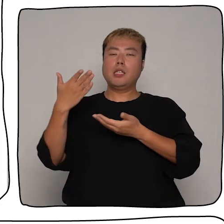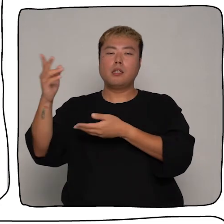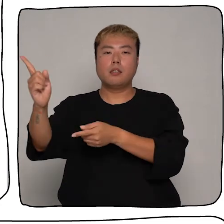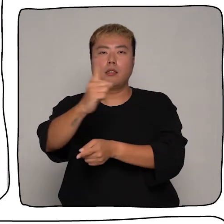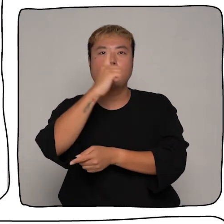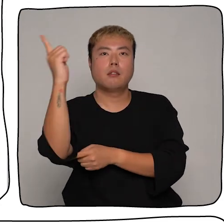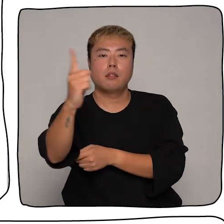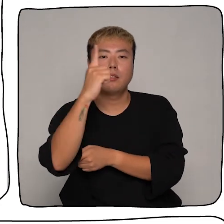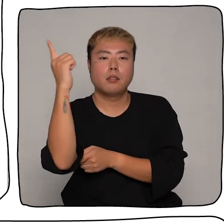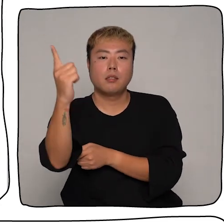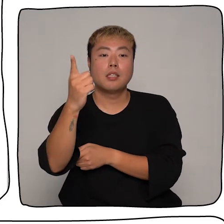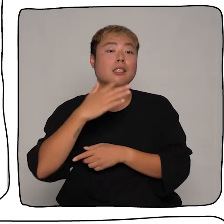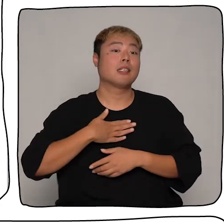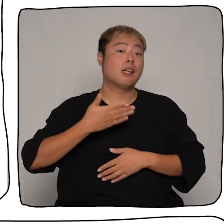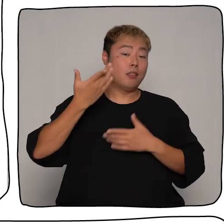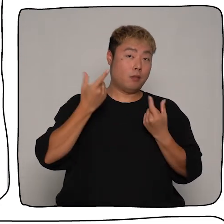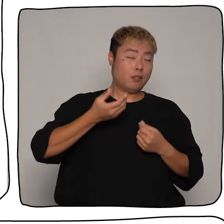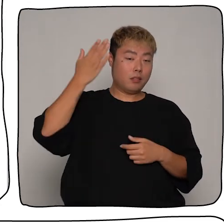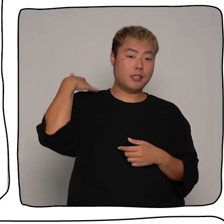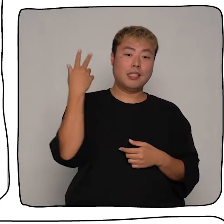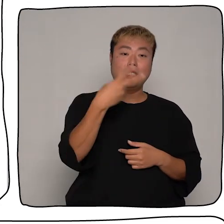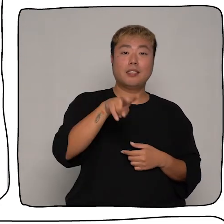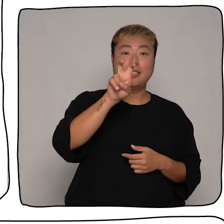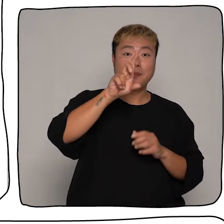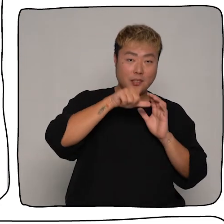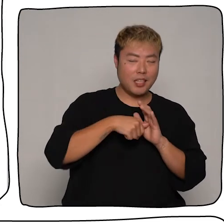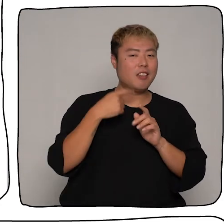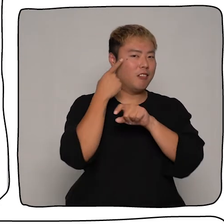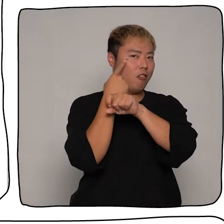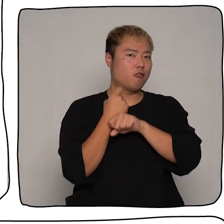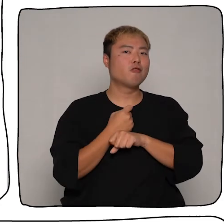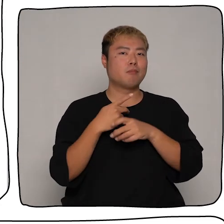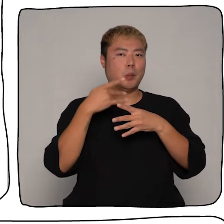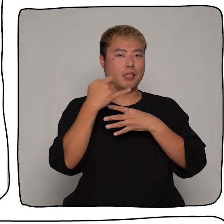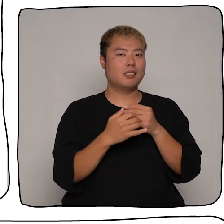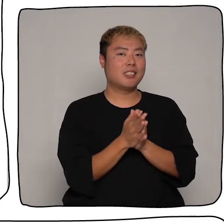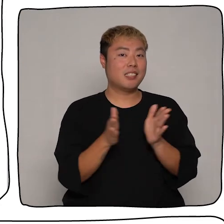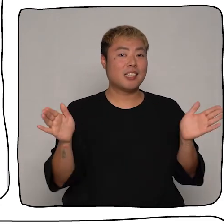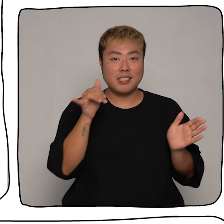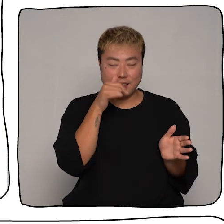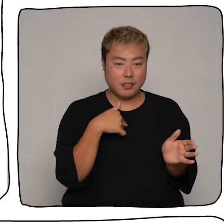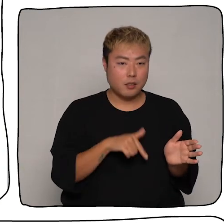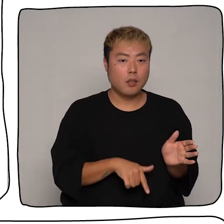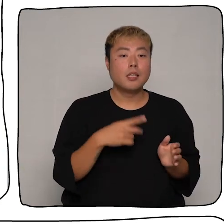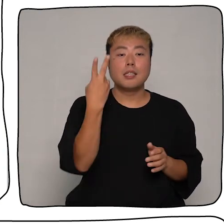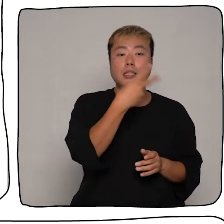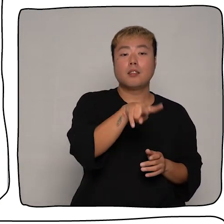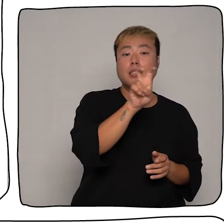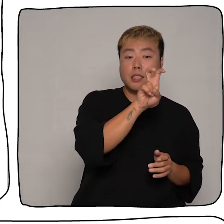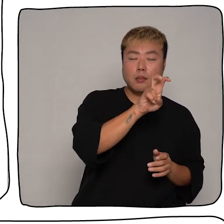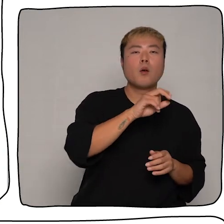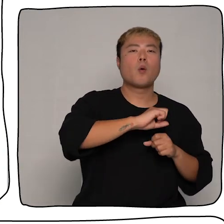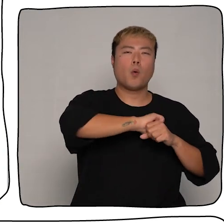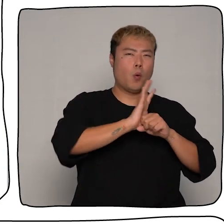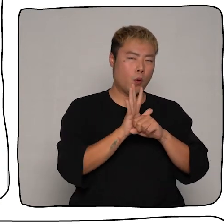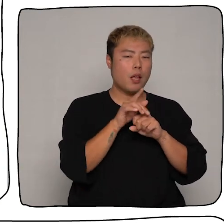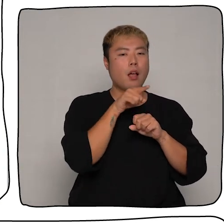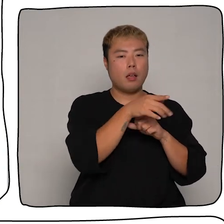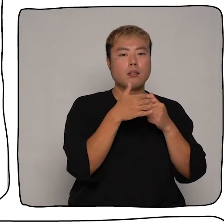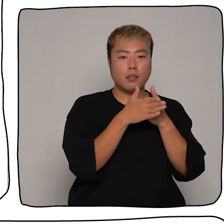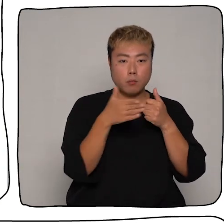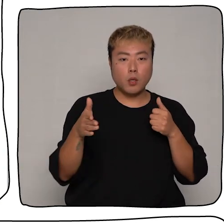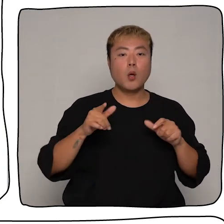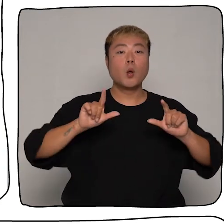also started a research project in 2020. 2020 is the time Tokyo